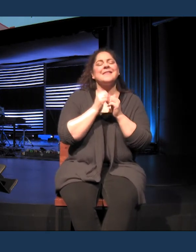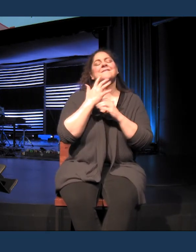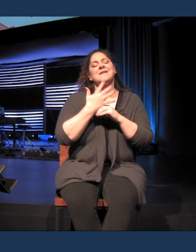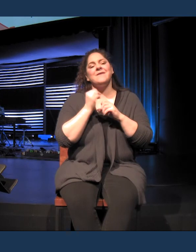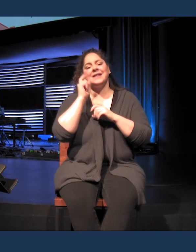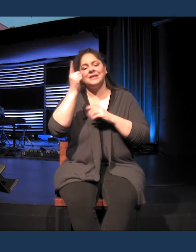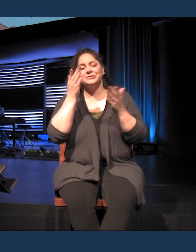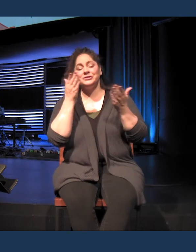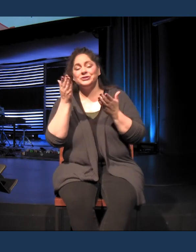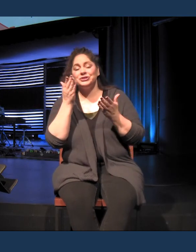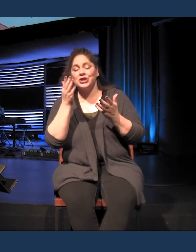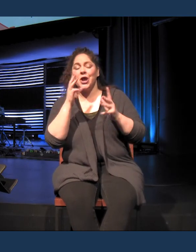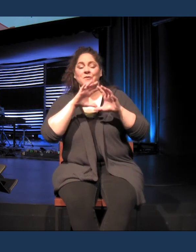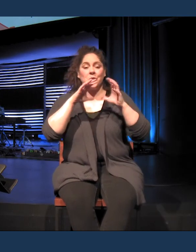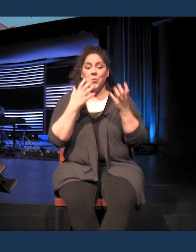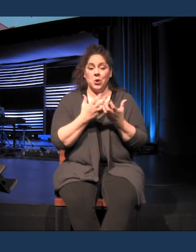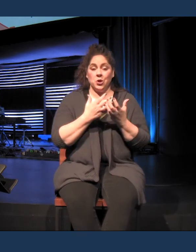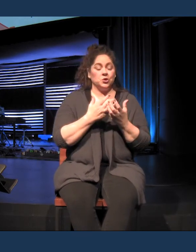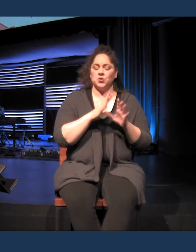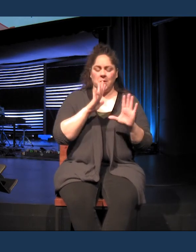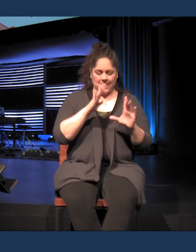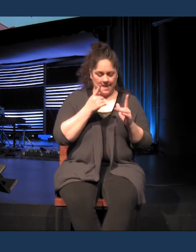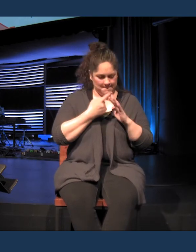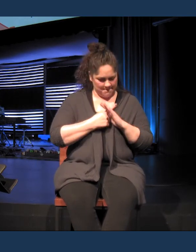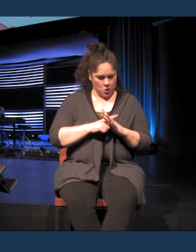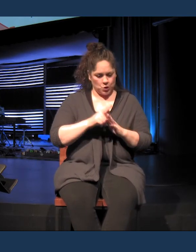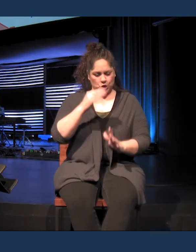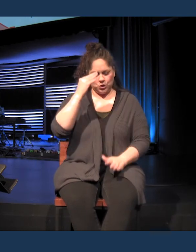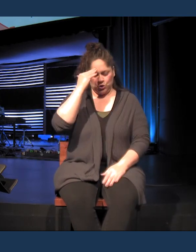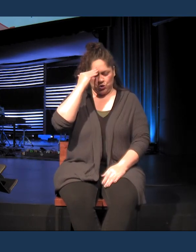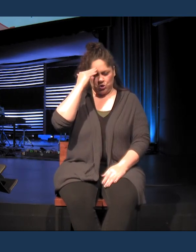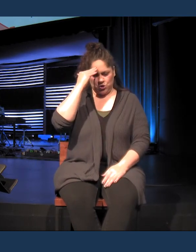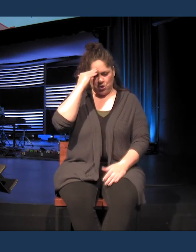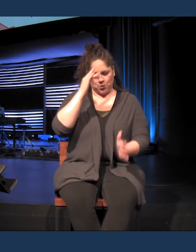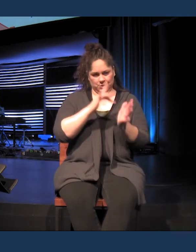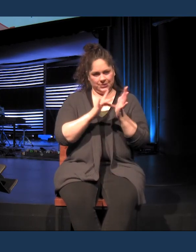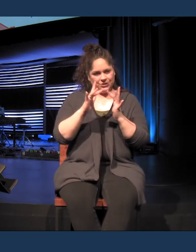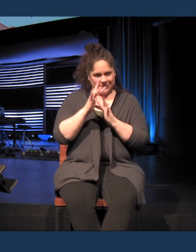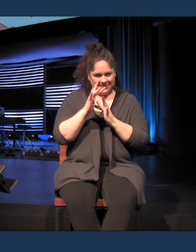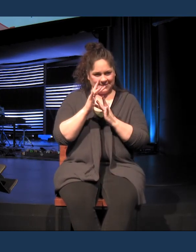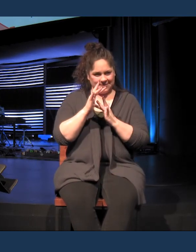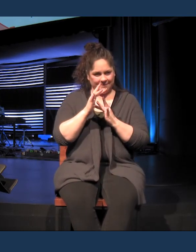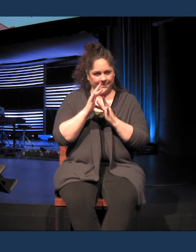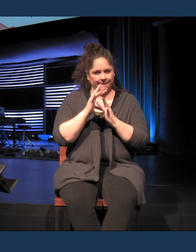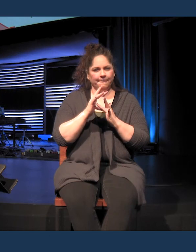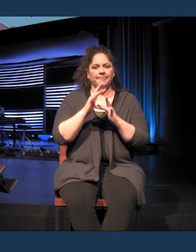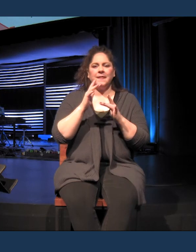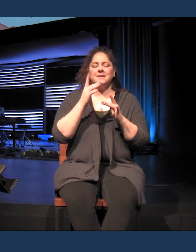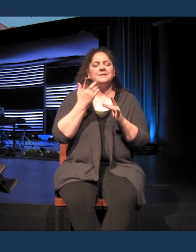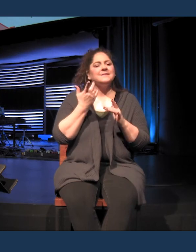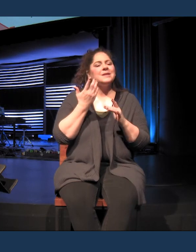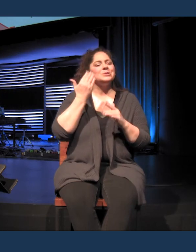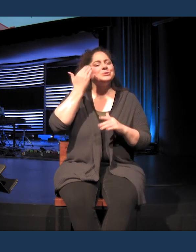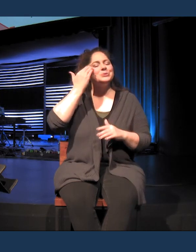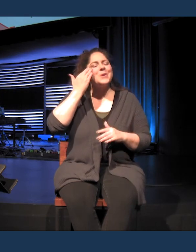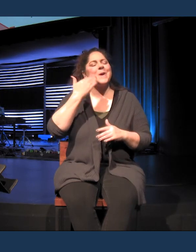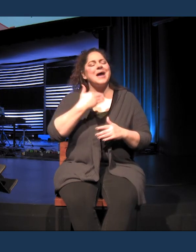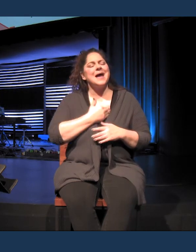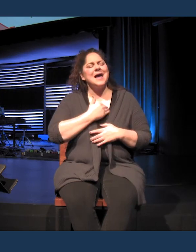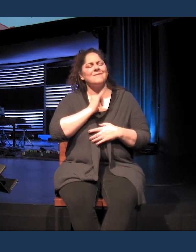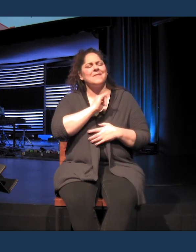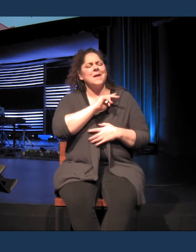they serve our world. No, we're gonna start with knowing Jesus. Knowing Jesus simply just means to know him, have a